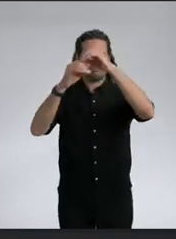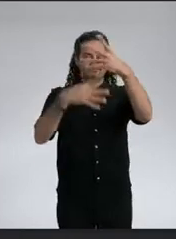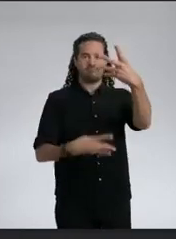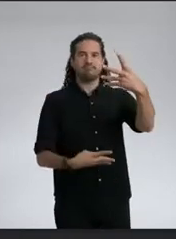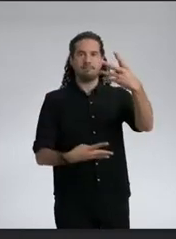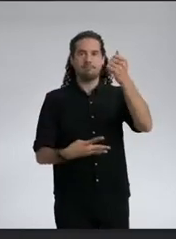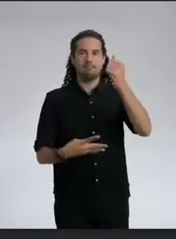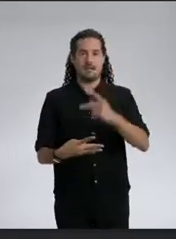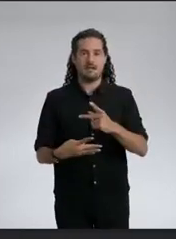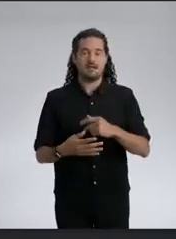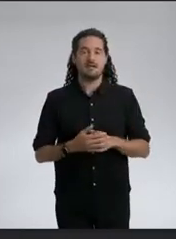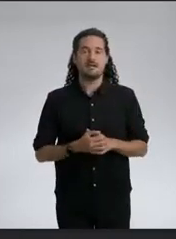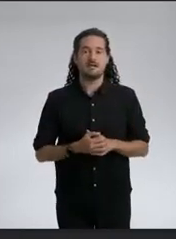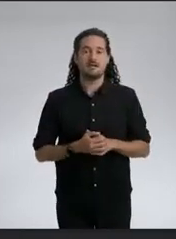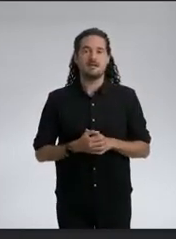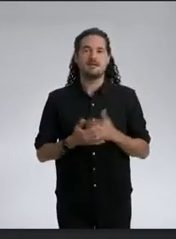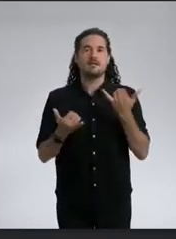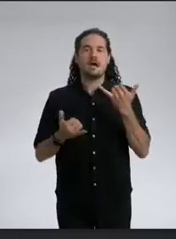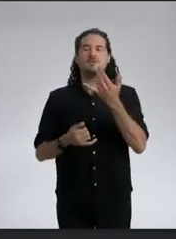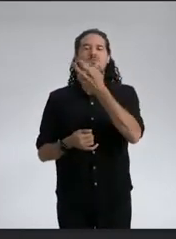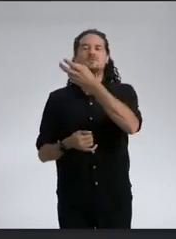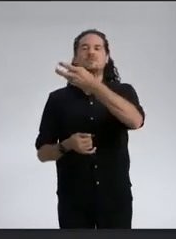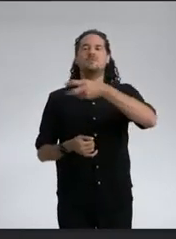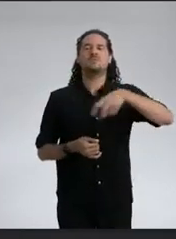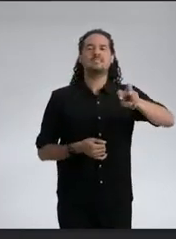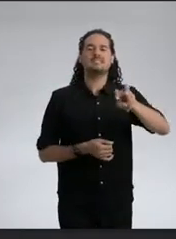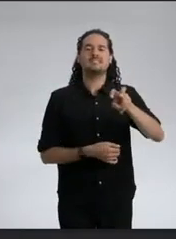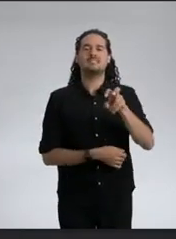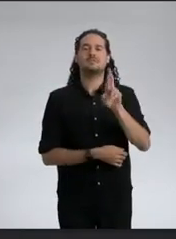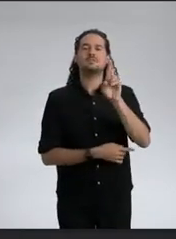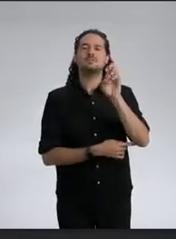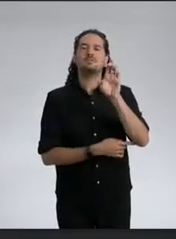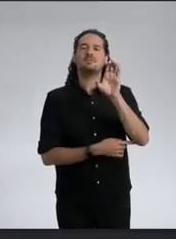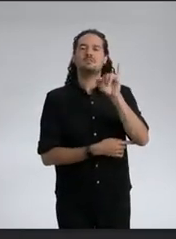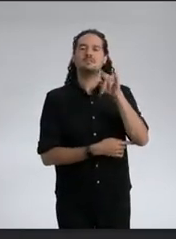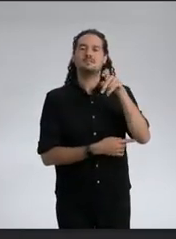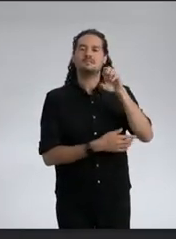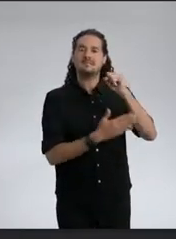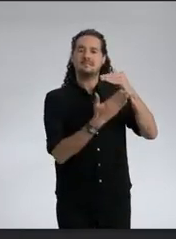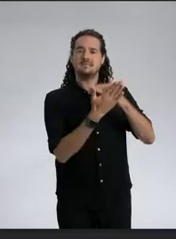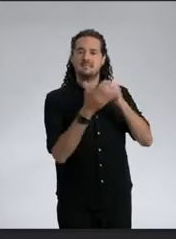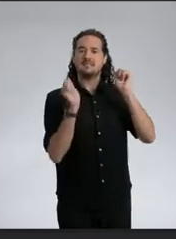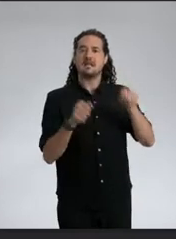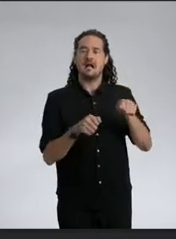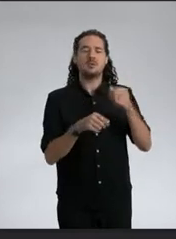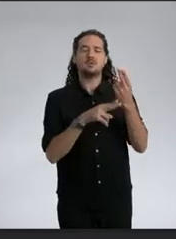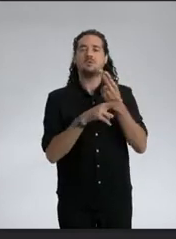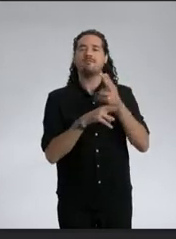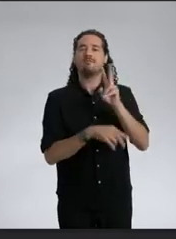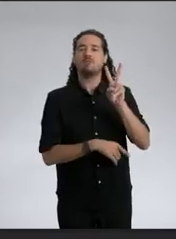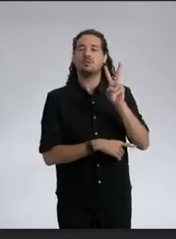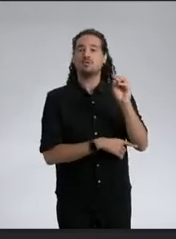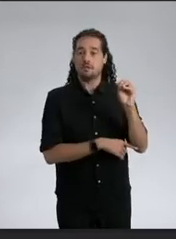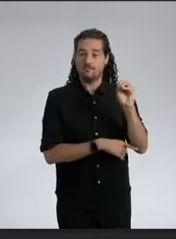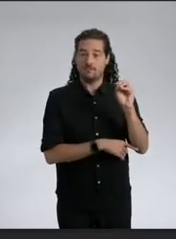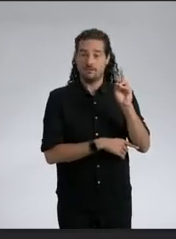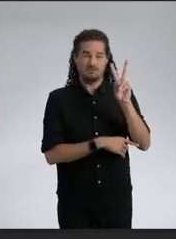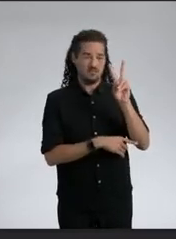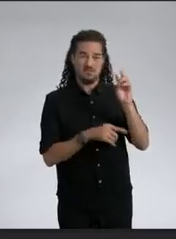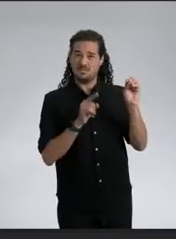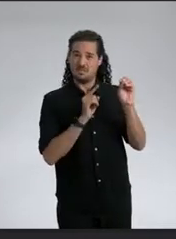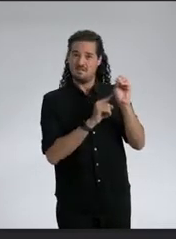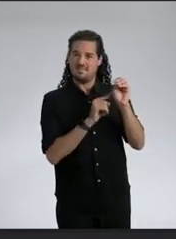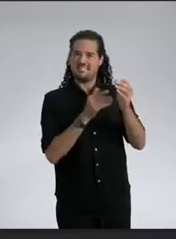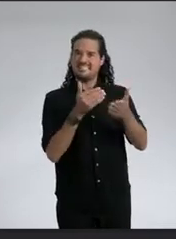Now, let's switch to recipes and turn on VoiceOver. With VoiceOver, we can easily access the rotor that we added